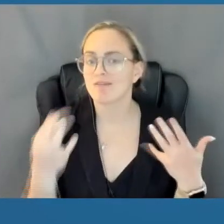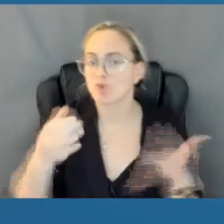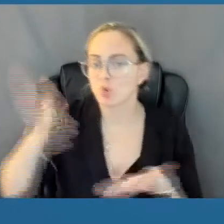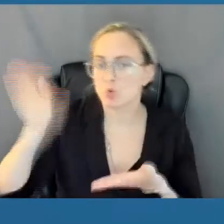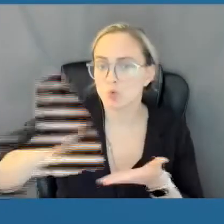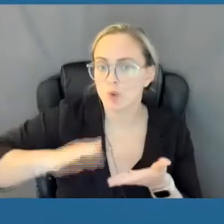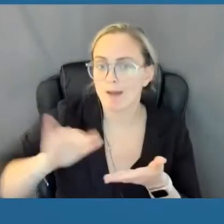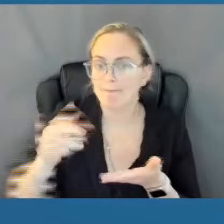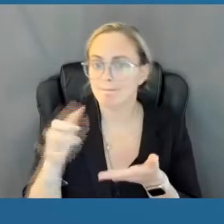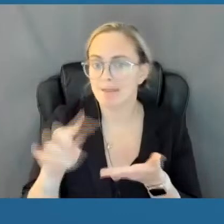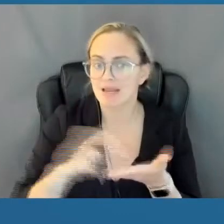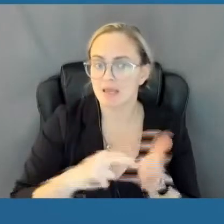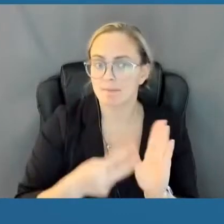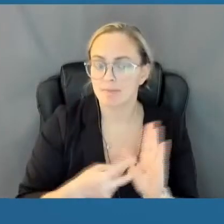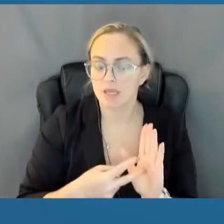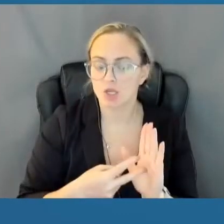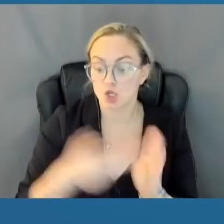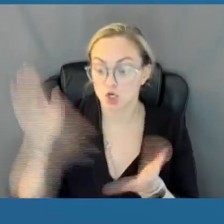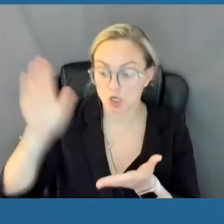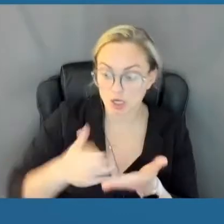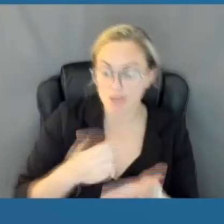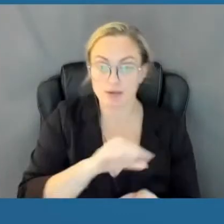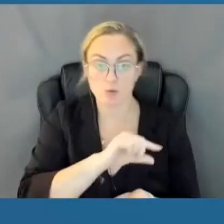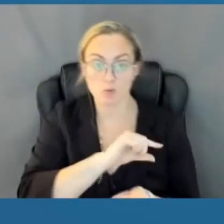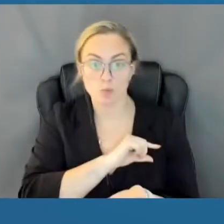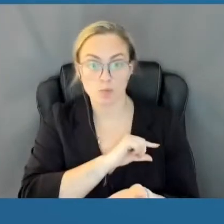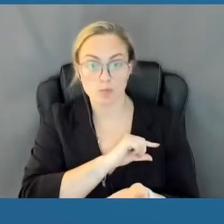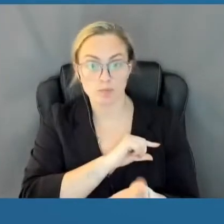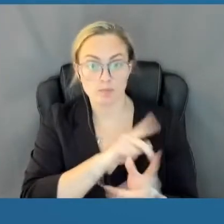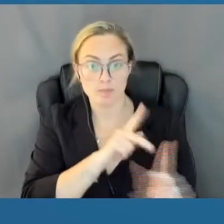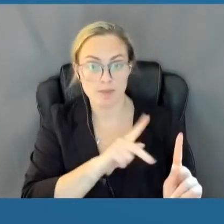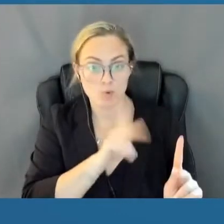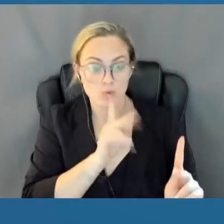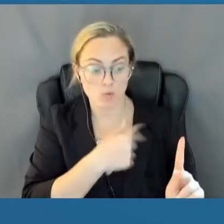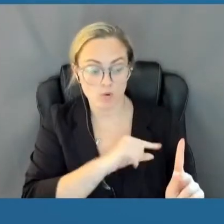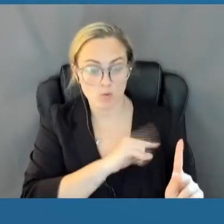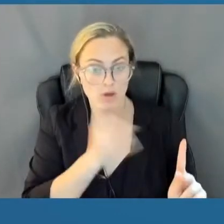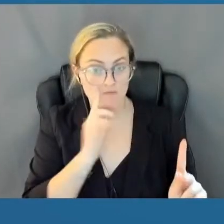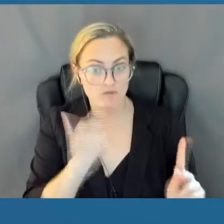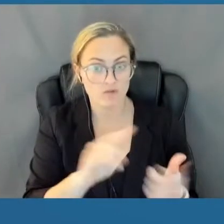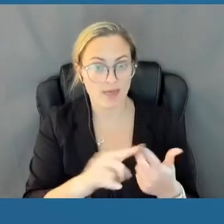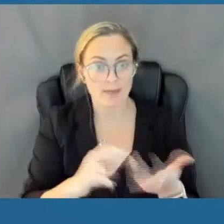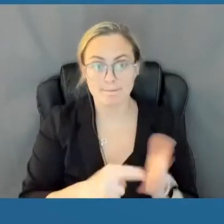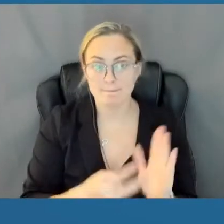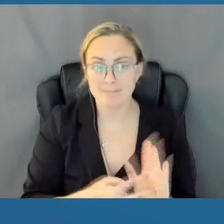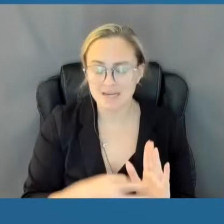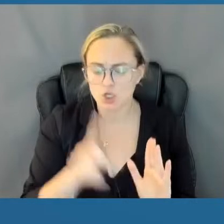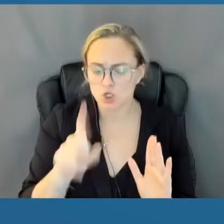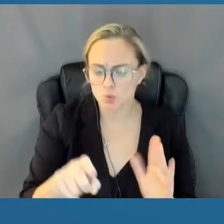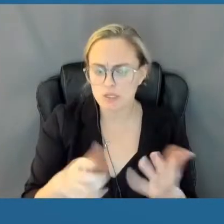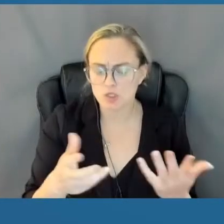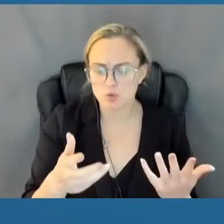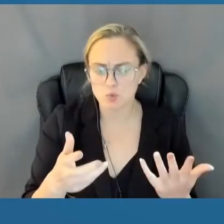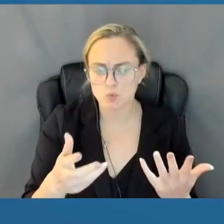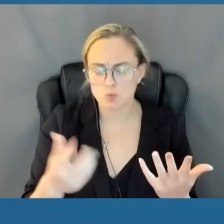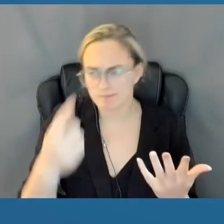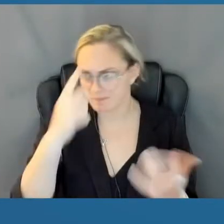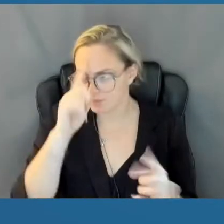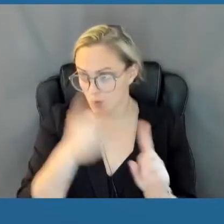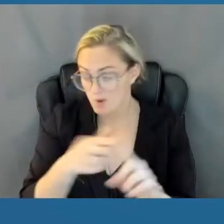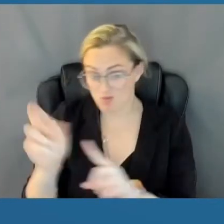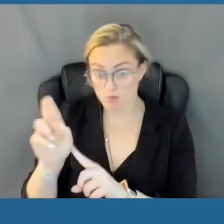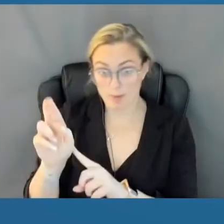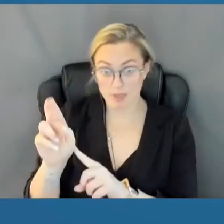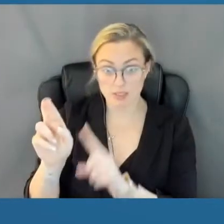are cutting the eligibility of people. And I think that we need to be holding our Republican